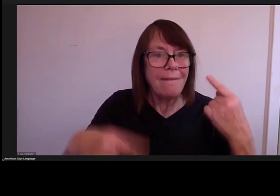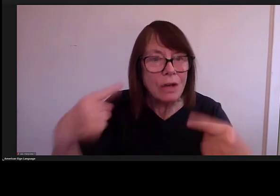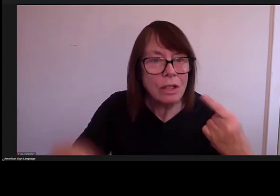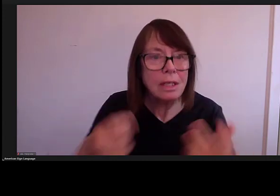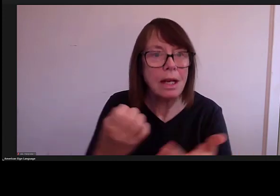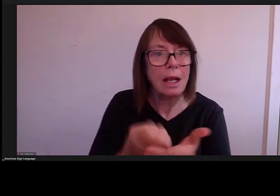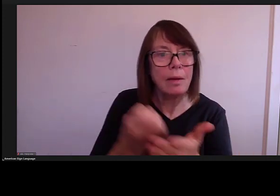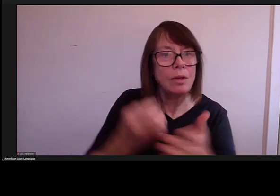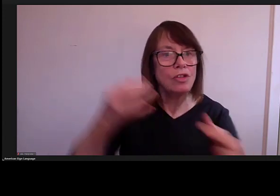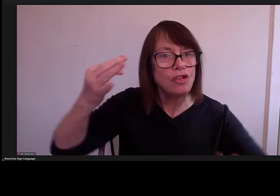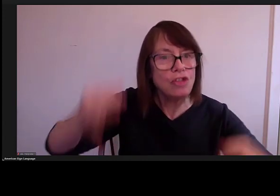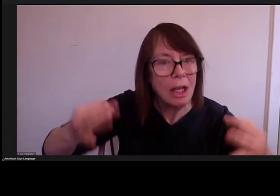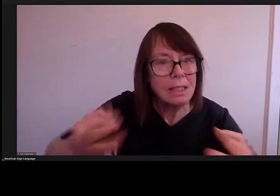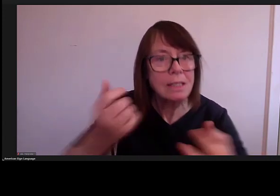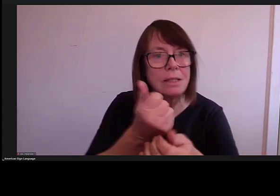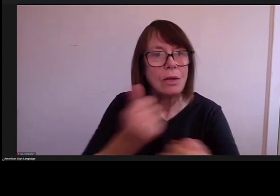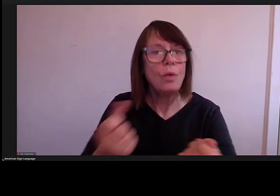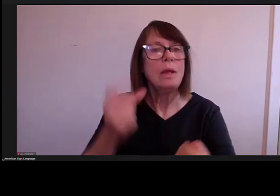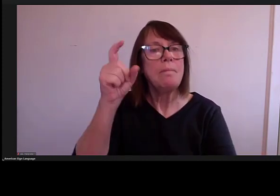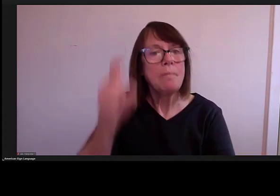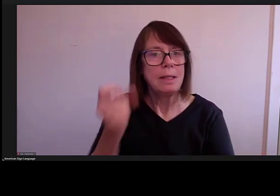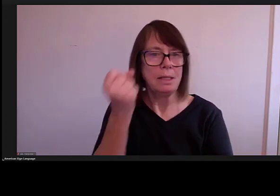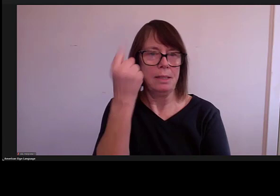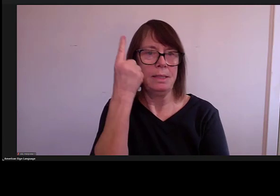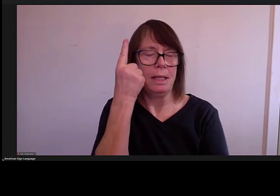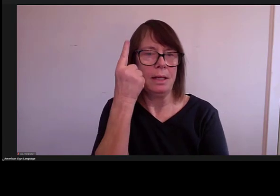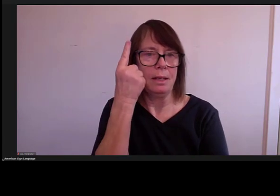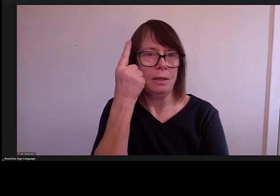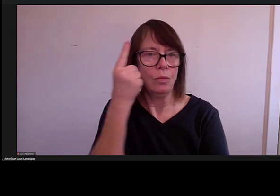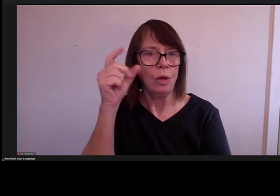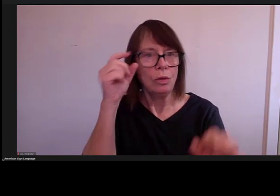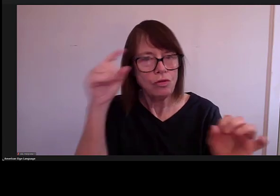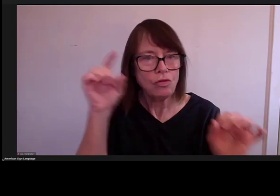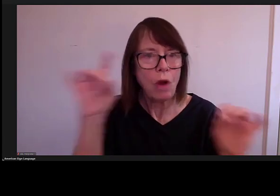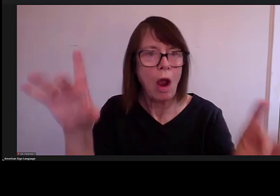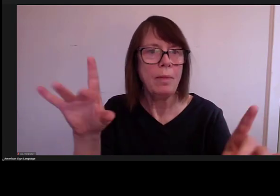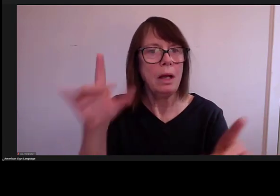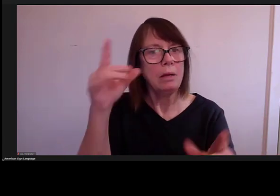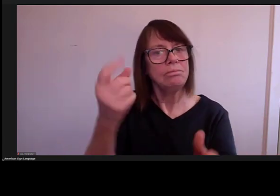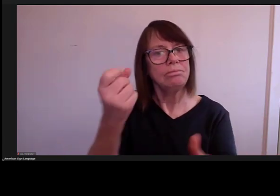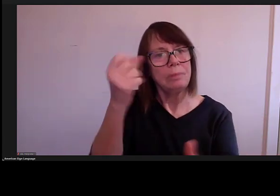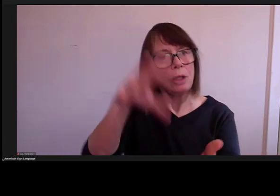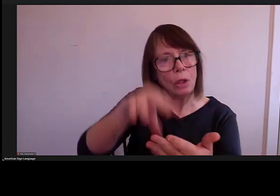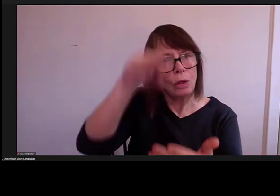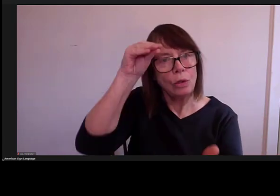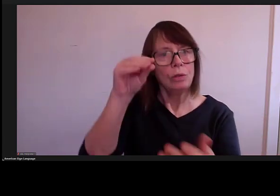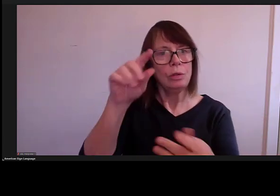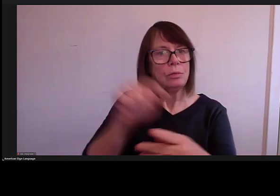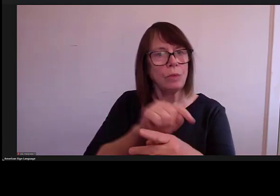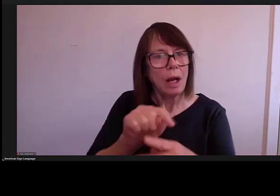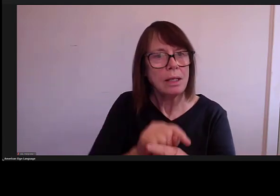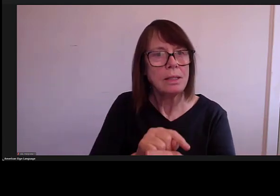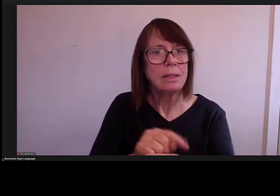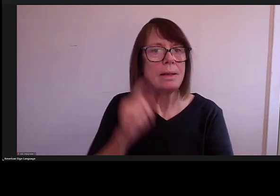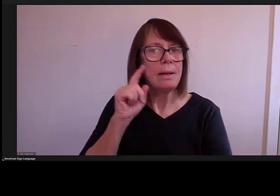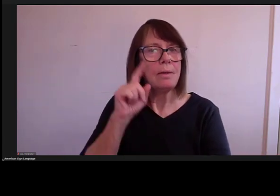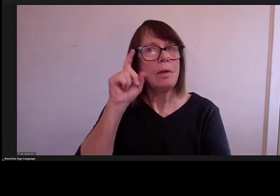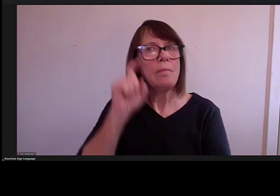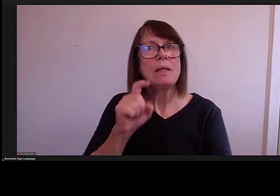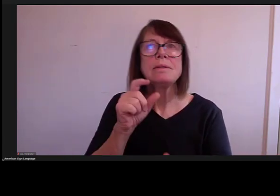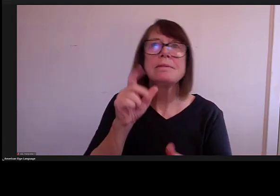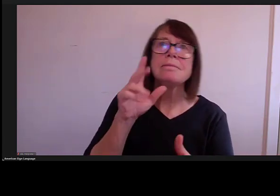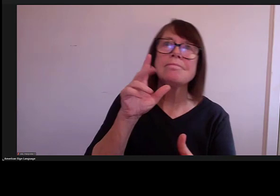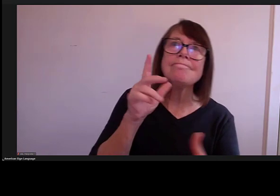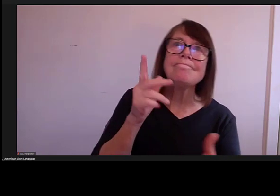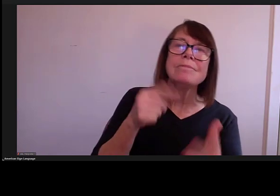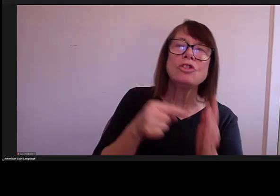an understanding of trauma-informed practice. It's based on the belief in the strength and the resiliency of both